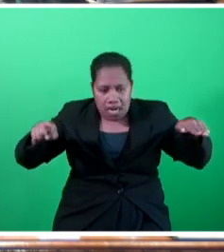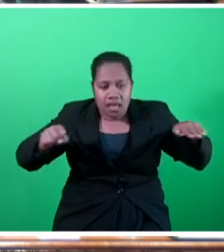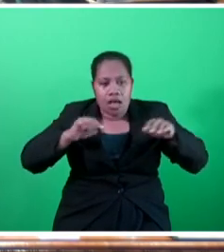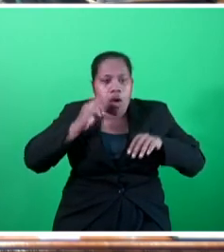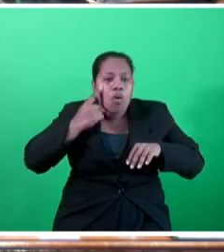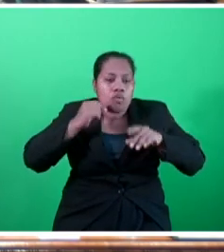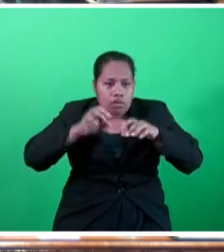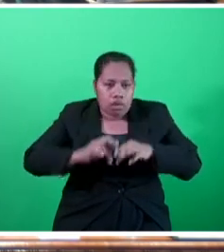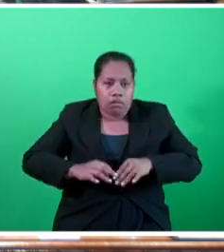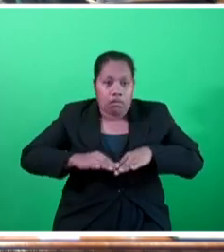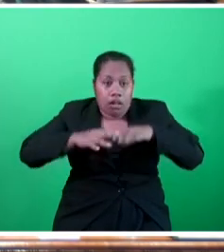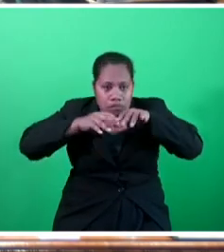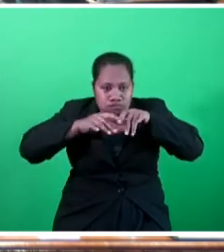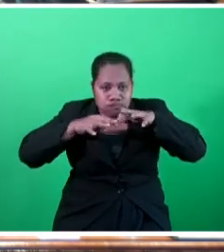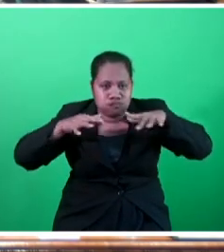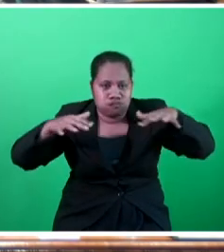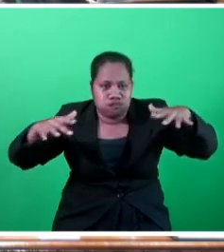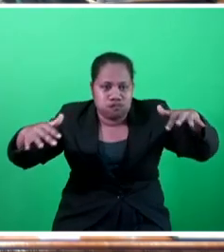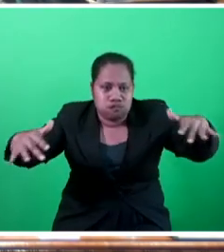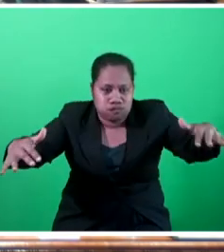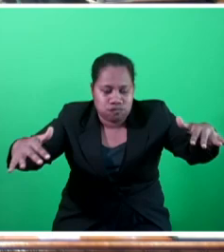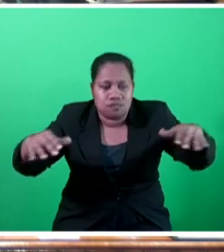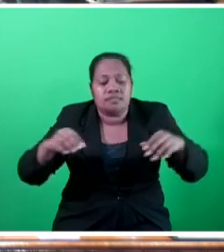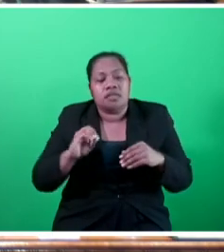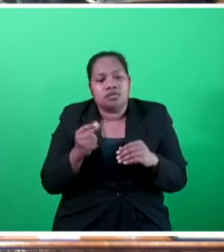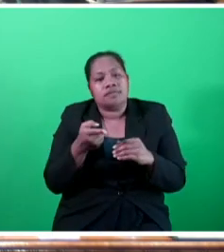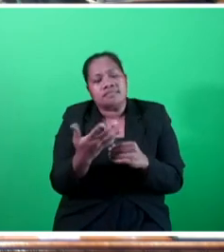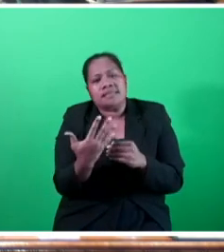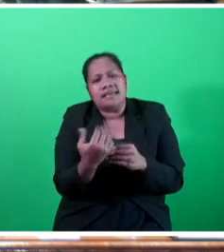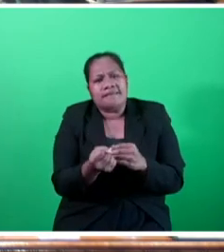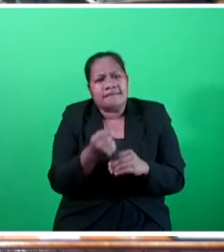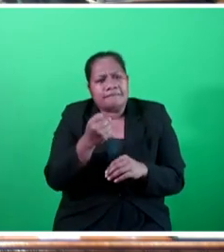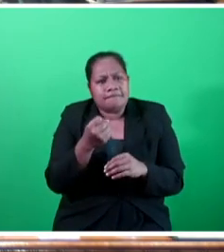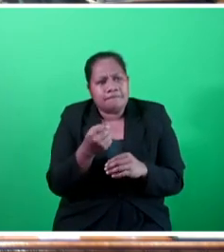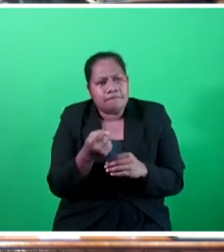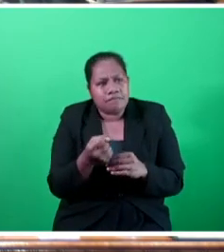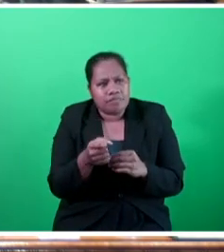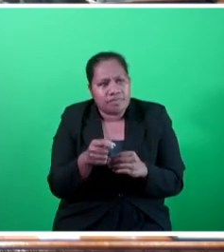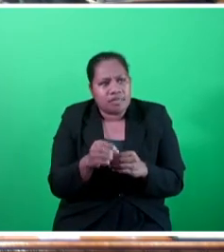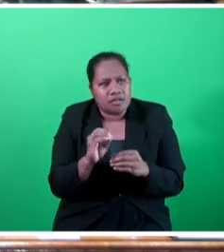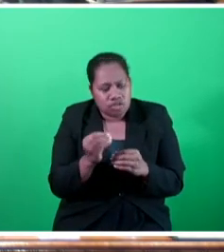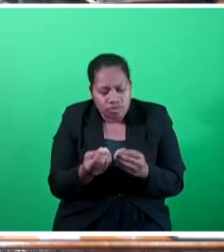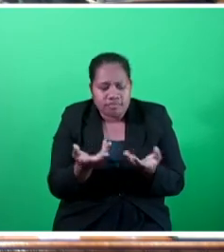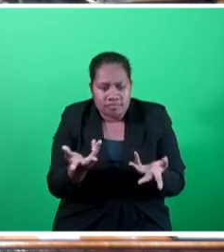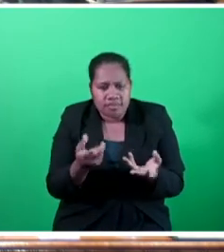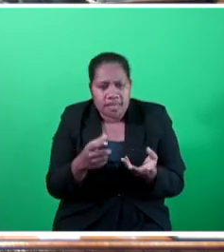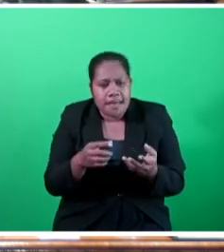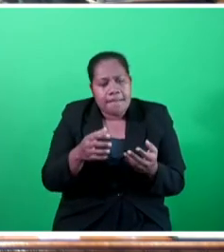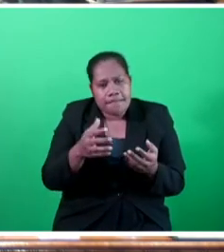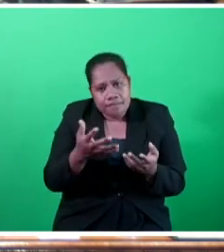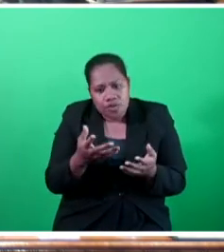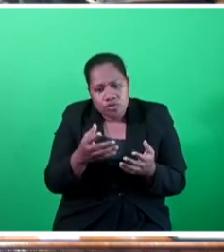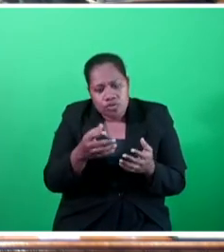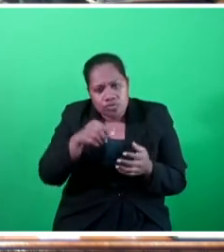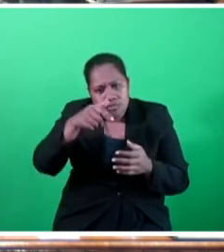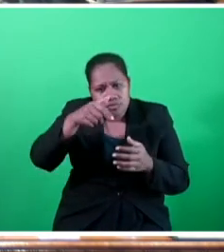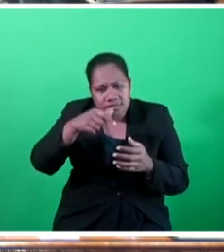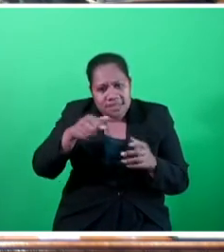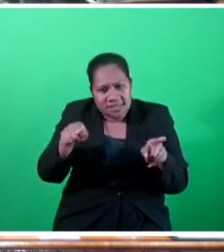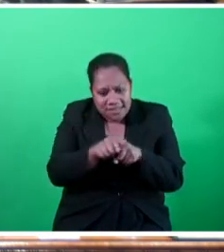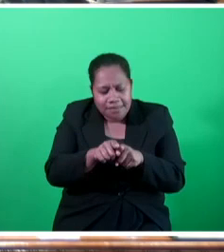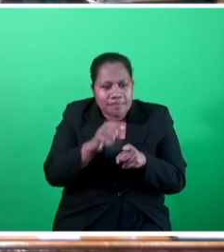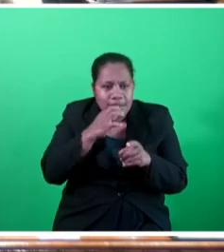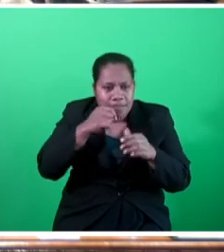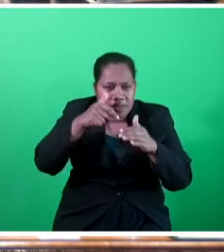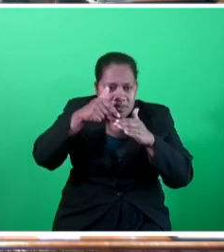for, we had the 2016 feasibility study, widen the river slightly and increase the depth of it, which of course has a positive impact on the